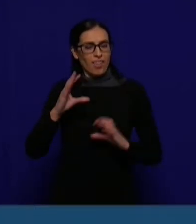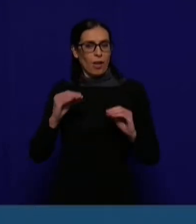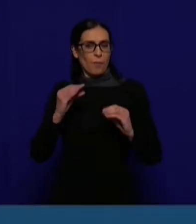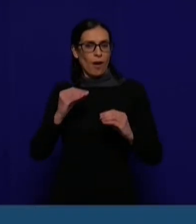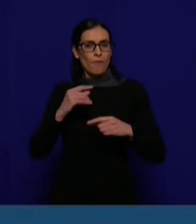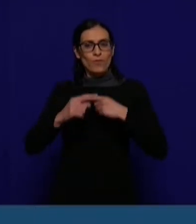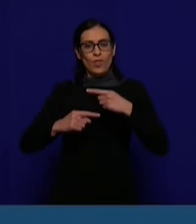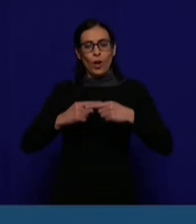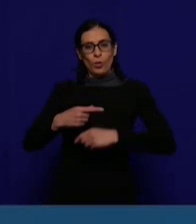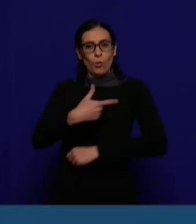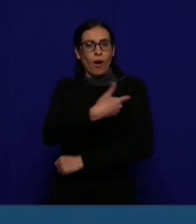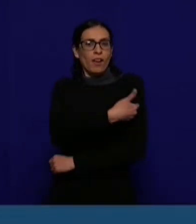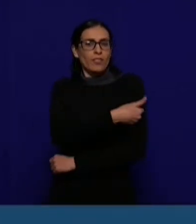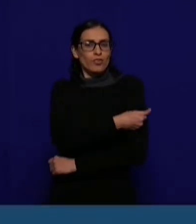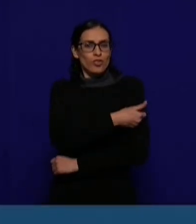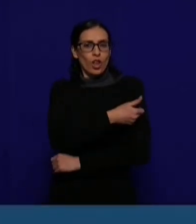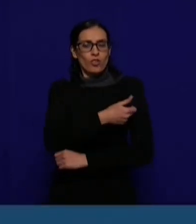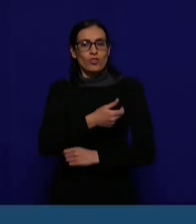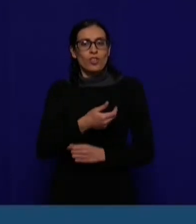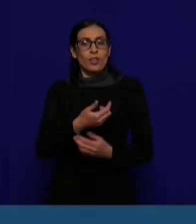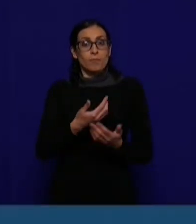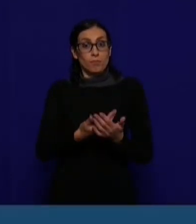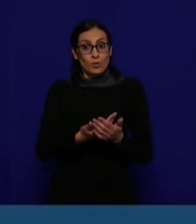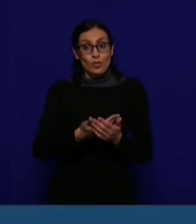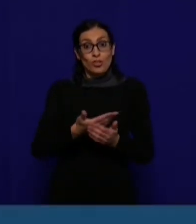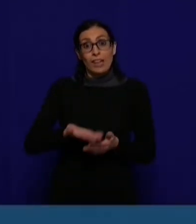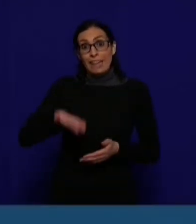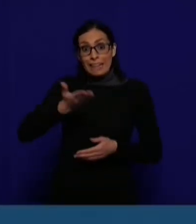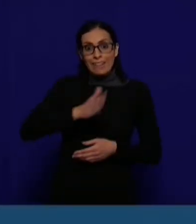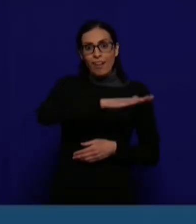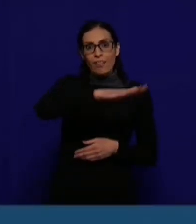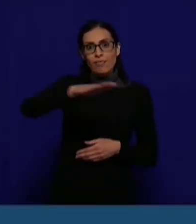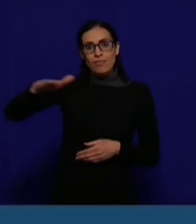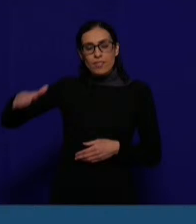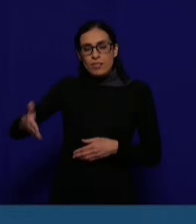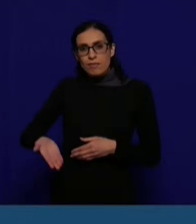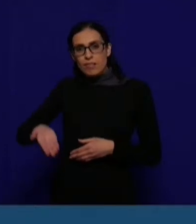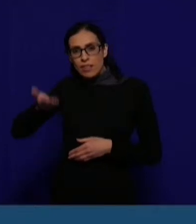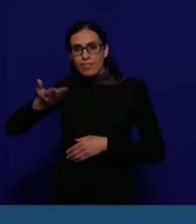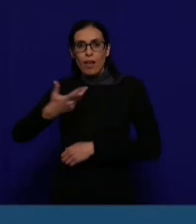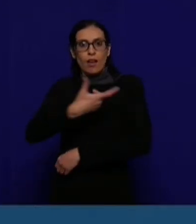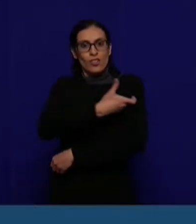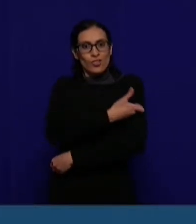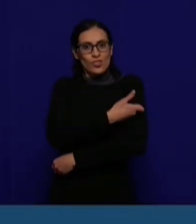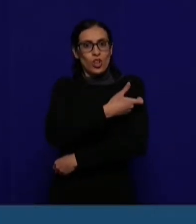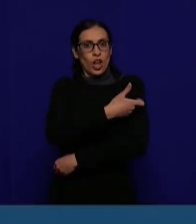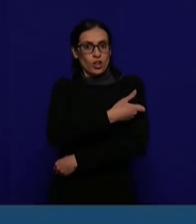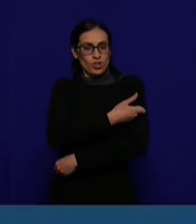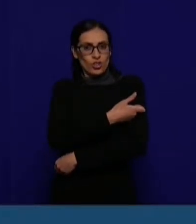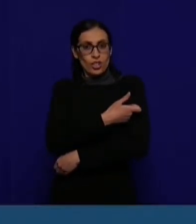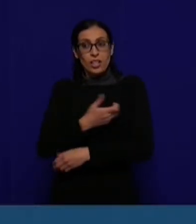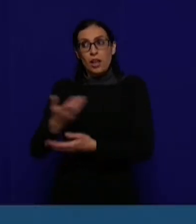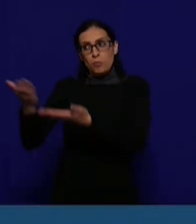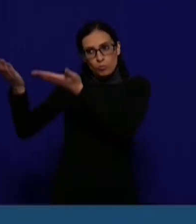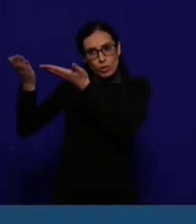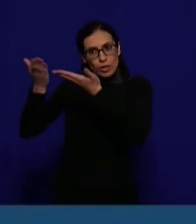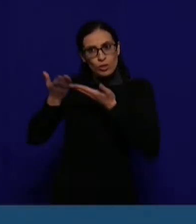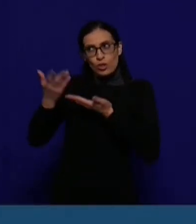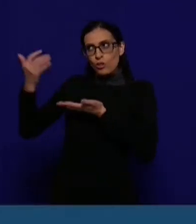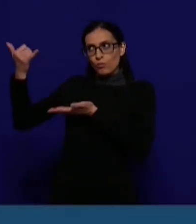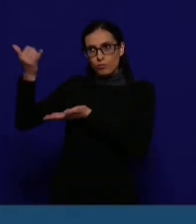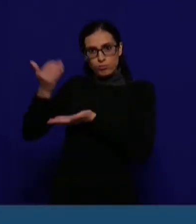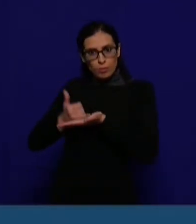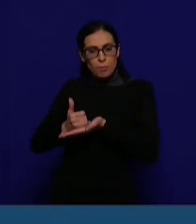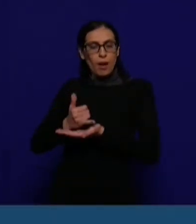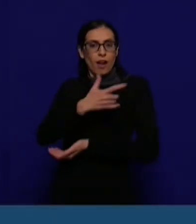u bil-strategija tagħna fejn qegħdin inlaqmu l-iktar ammonti ta' nies li nistgħu skont dak it-tilqim kollu li qed jiġi minn barra u